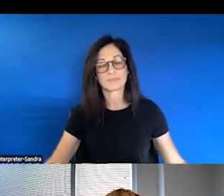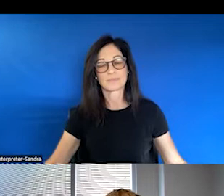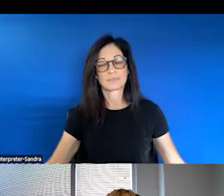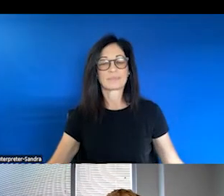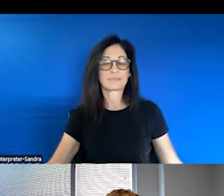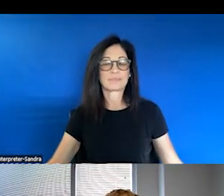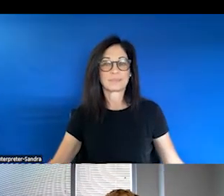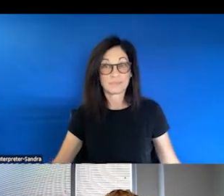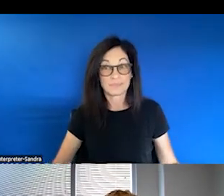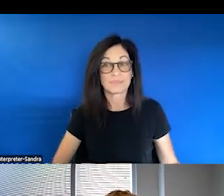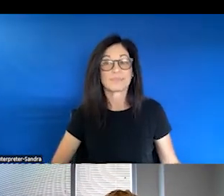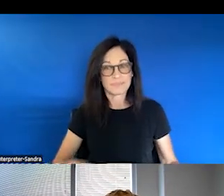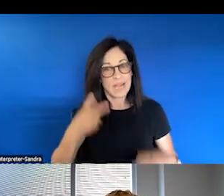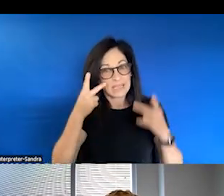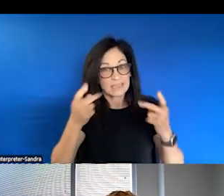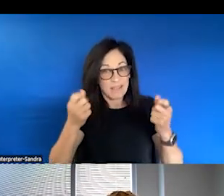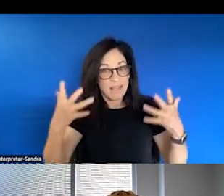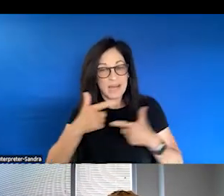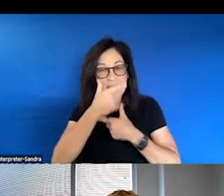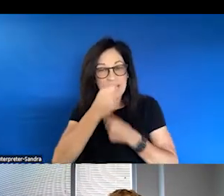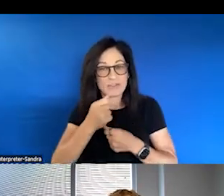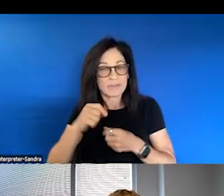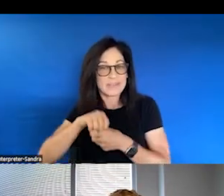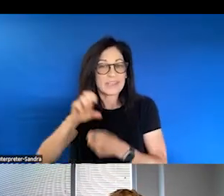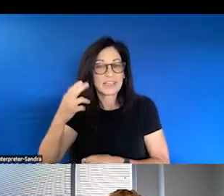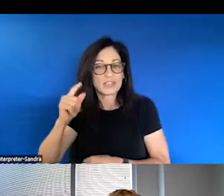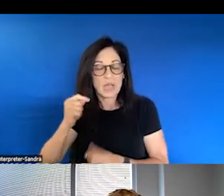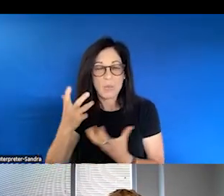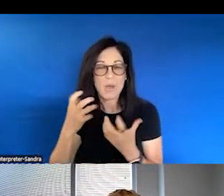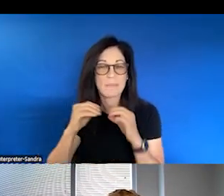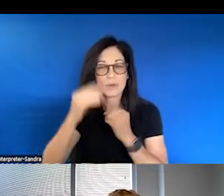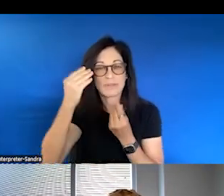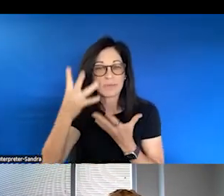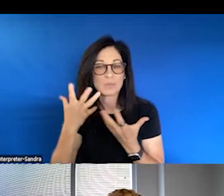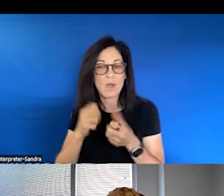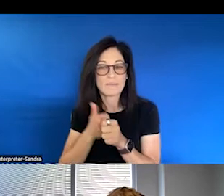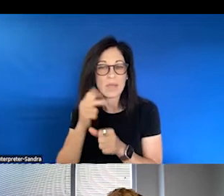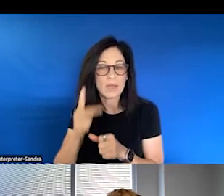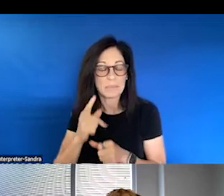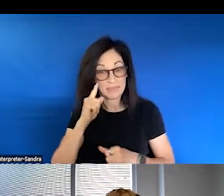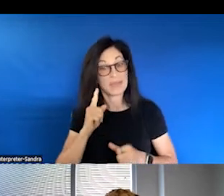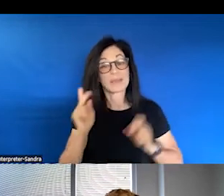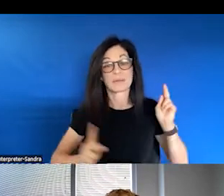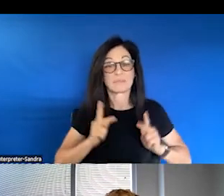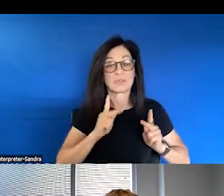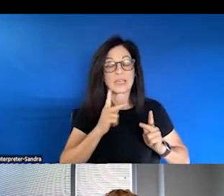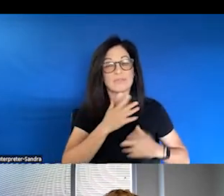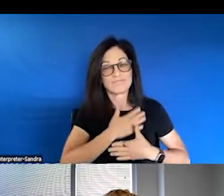And I see lots of interest in getting more information and following up. So I think folks appreciate the